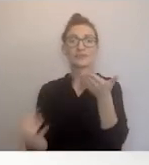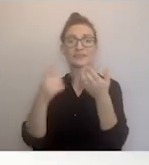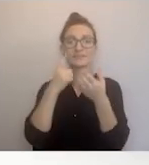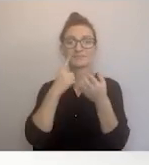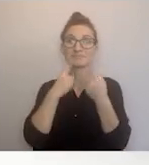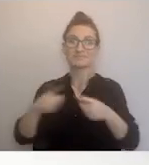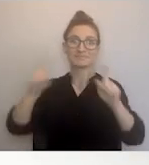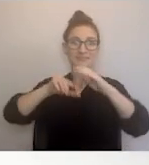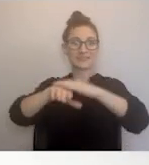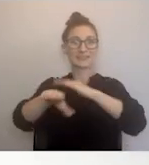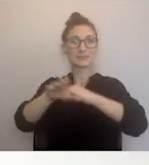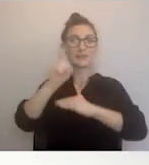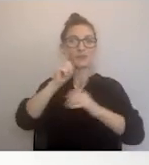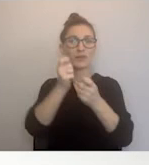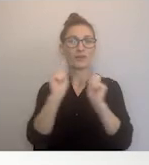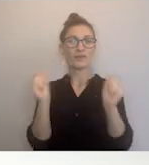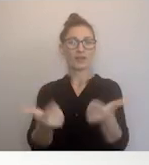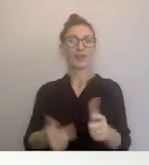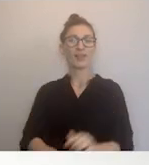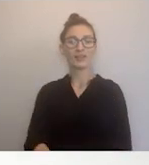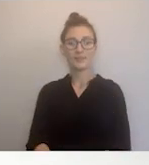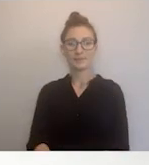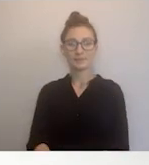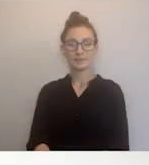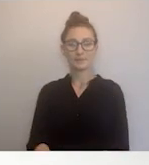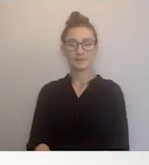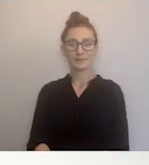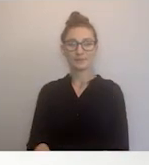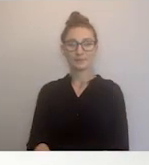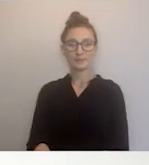closer to arts accessibility for all.